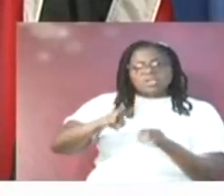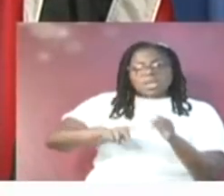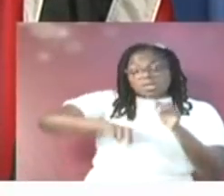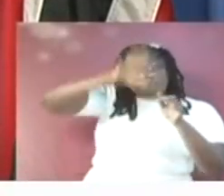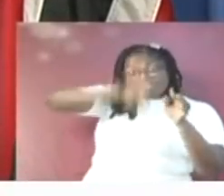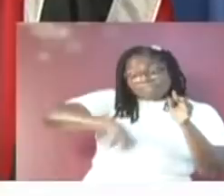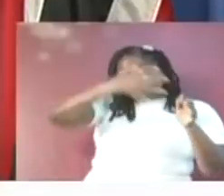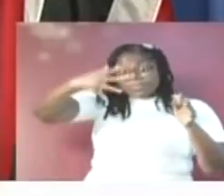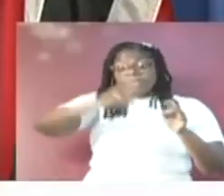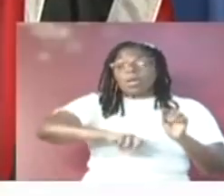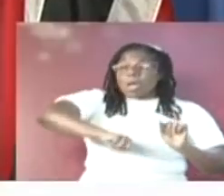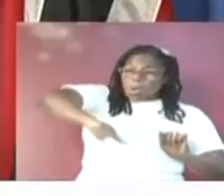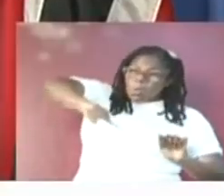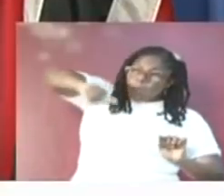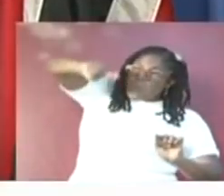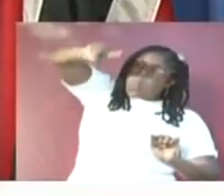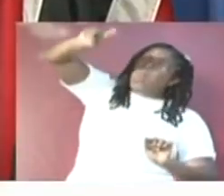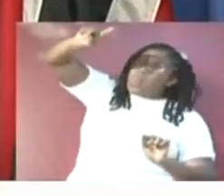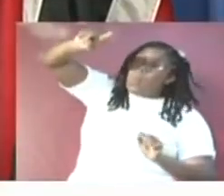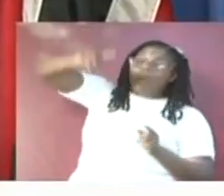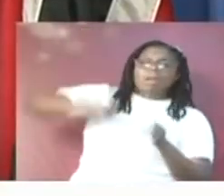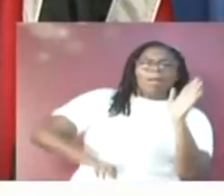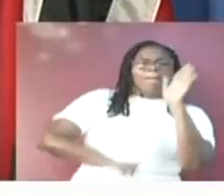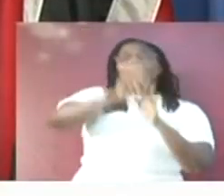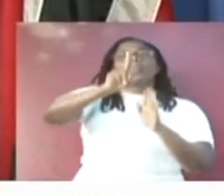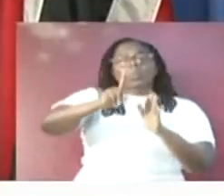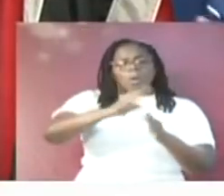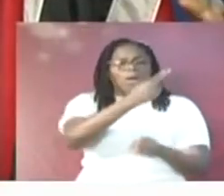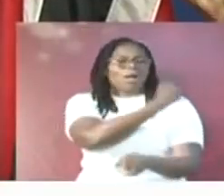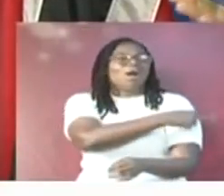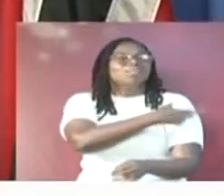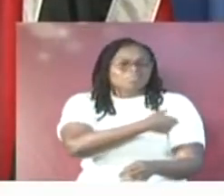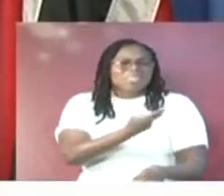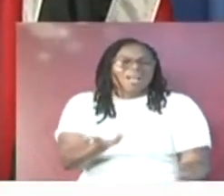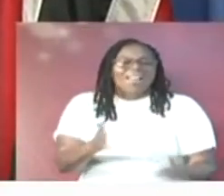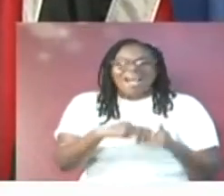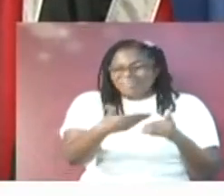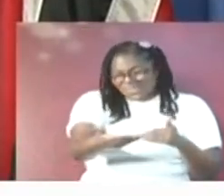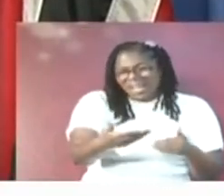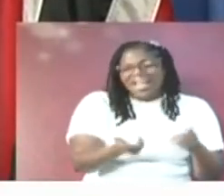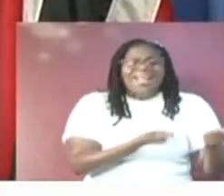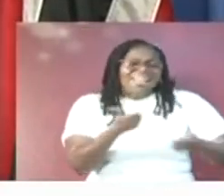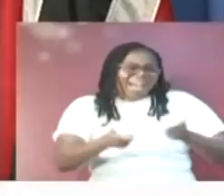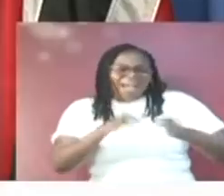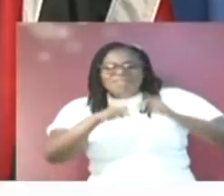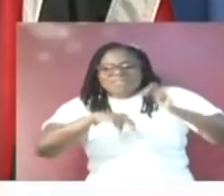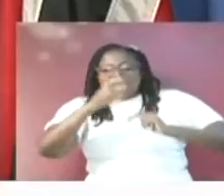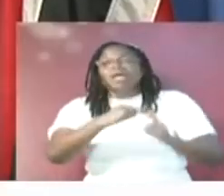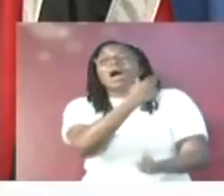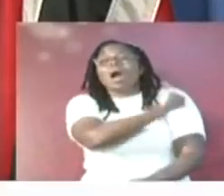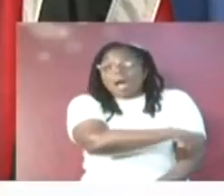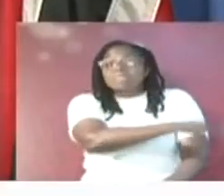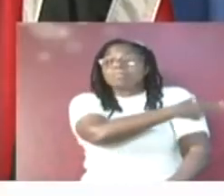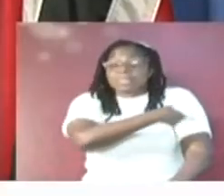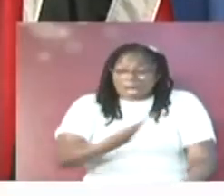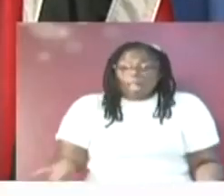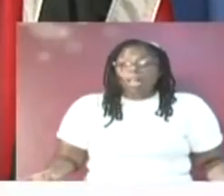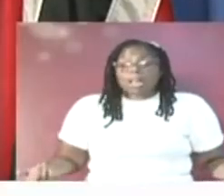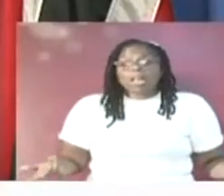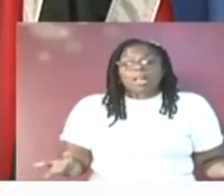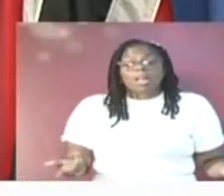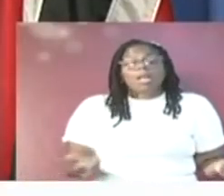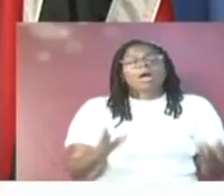can go, and that is to the hospital, and hope that you make it there. So these restrictions